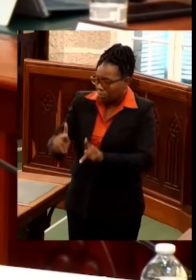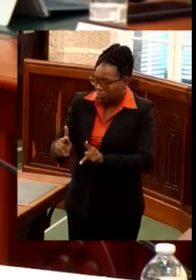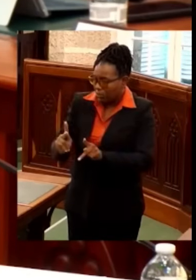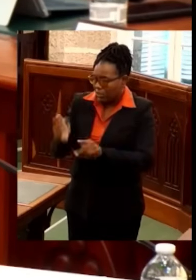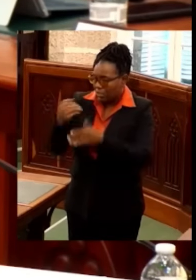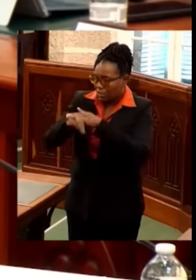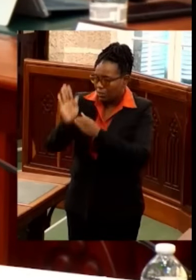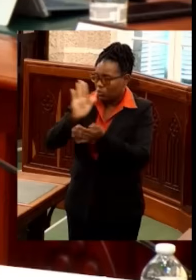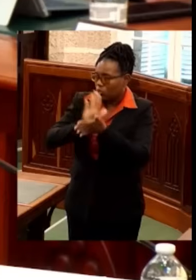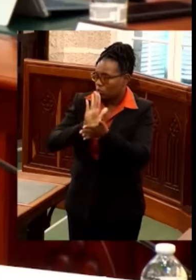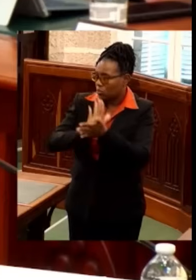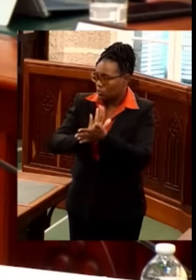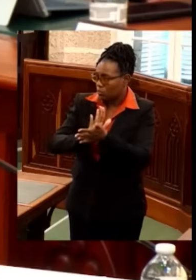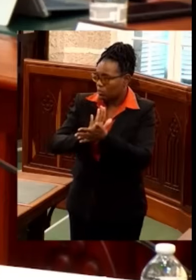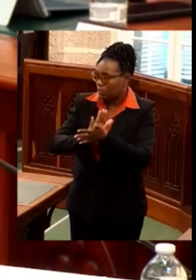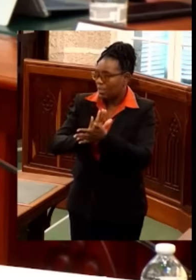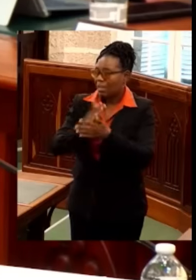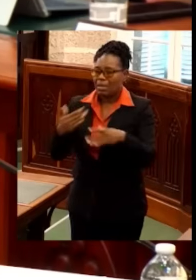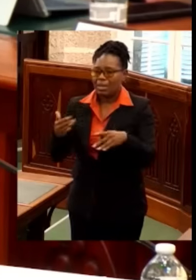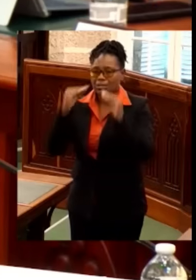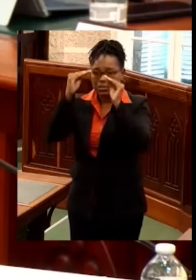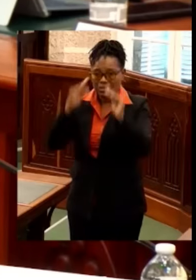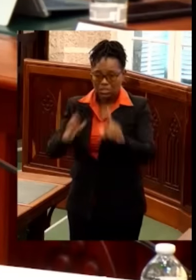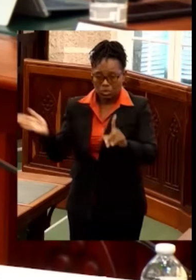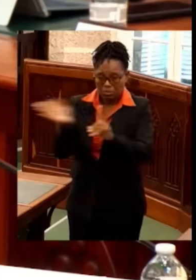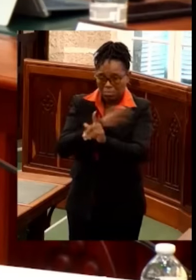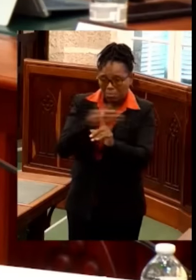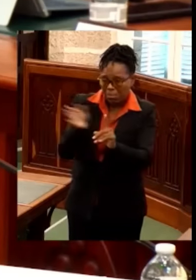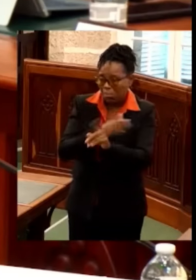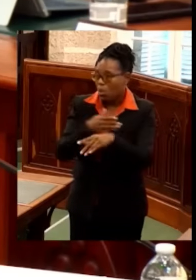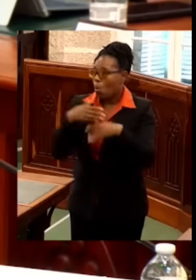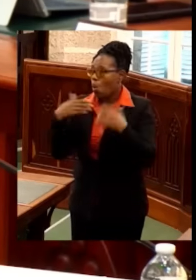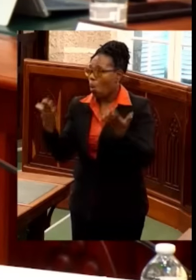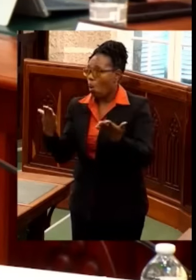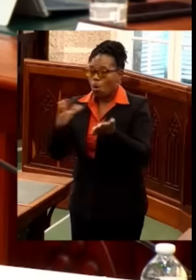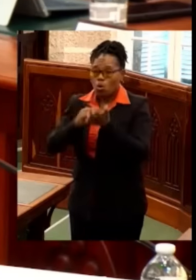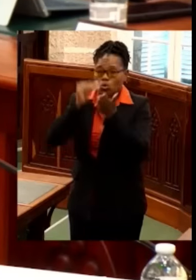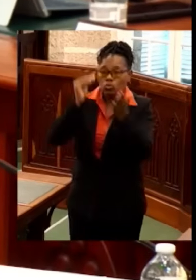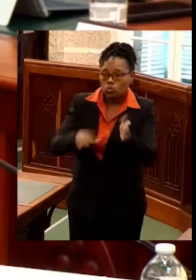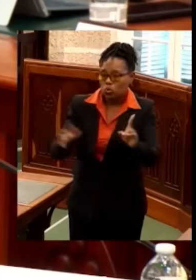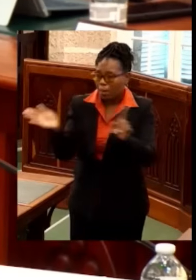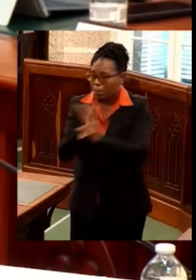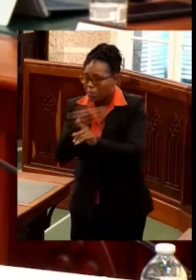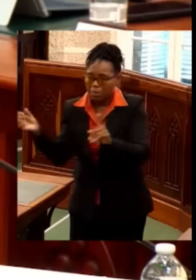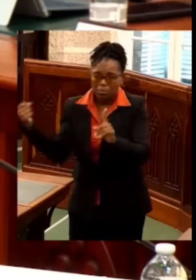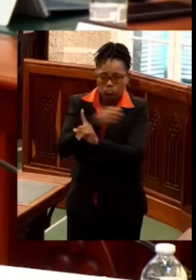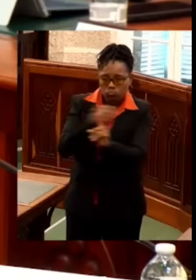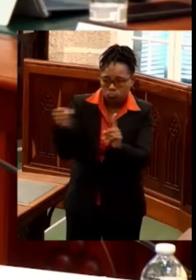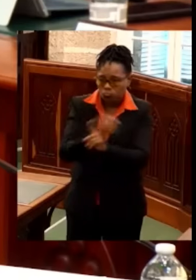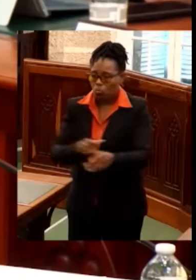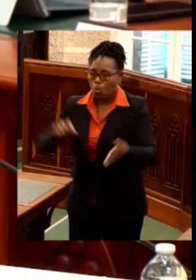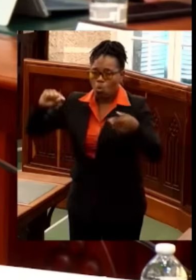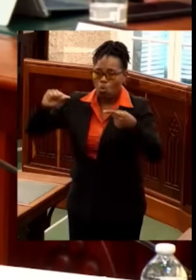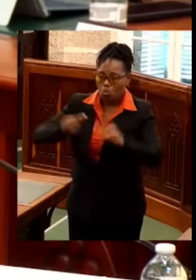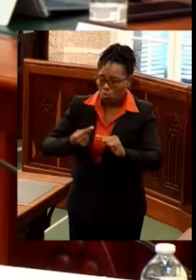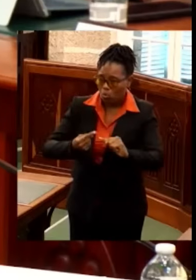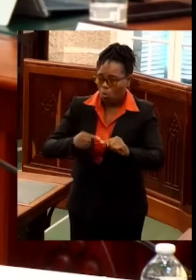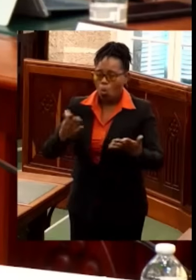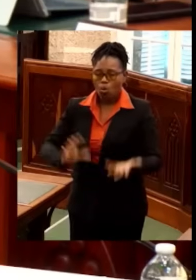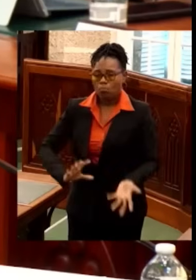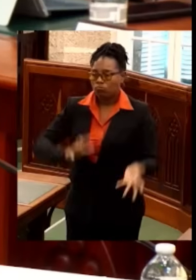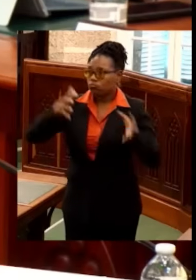compound and assaults a teacher or assaults a pupil or causes a disturbance, that instead